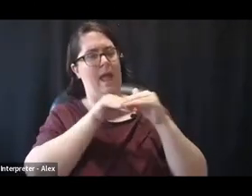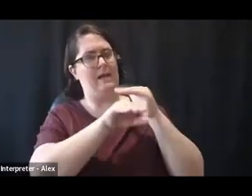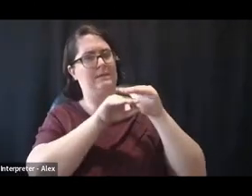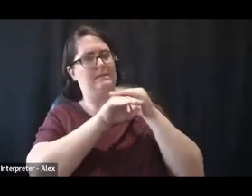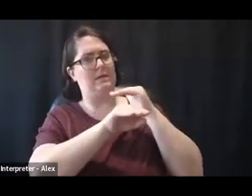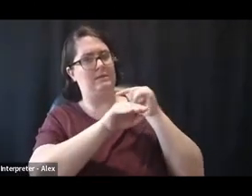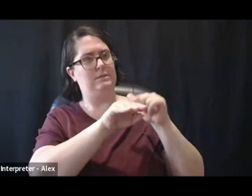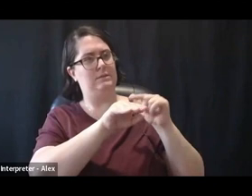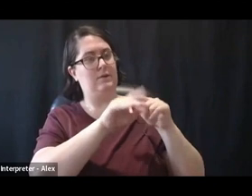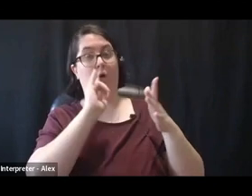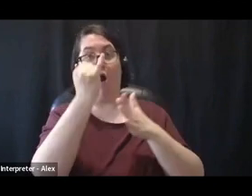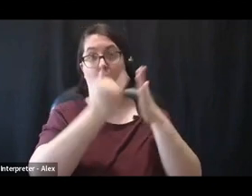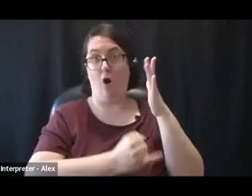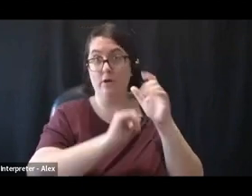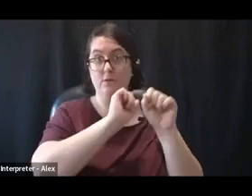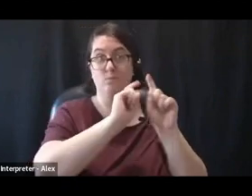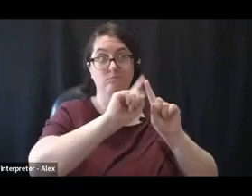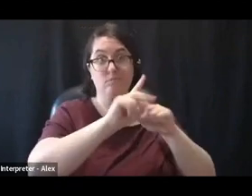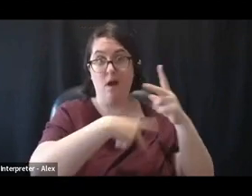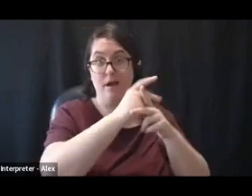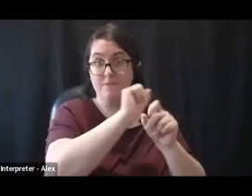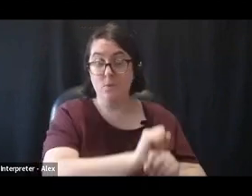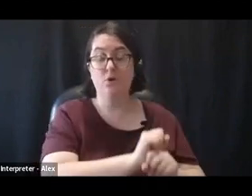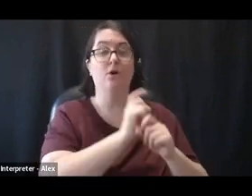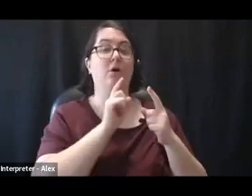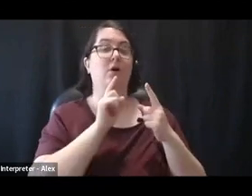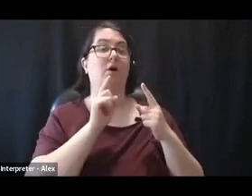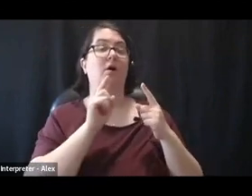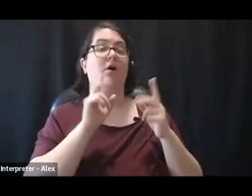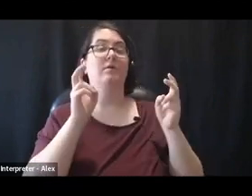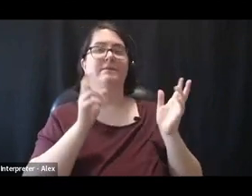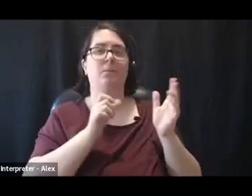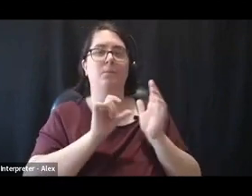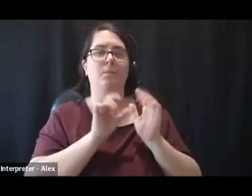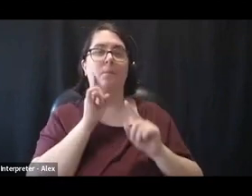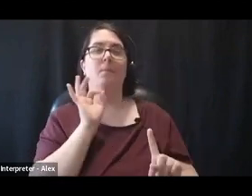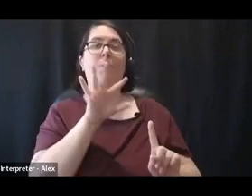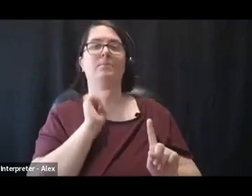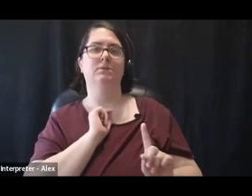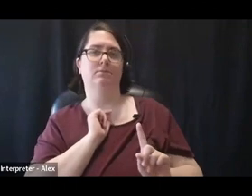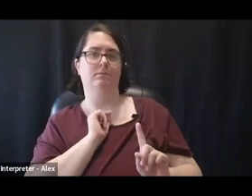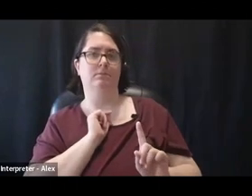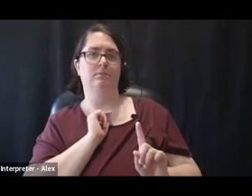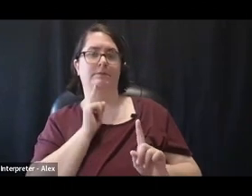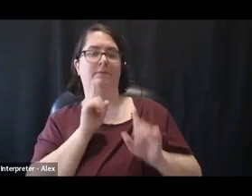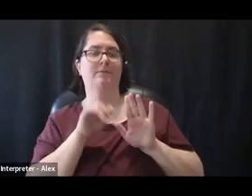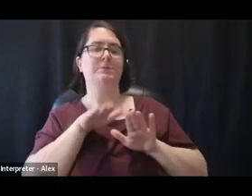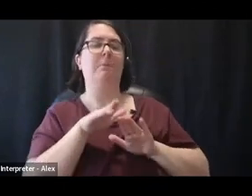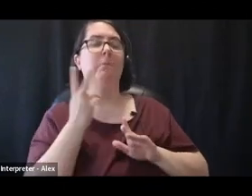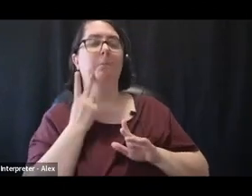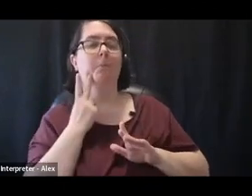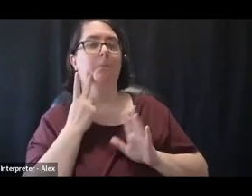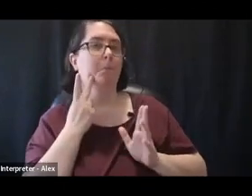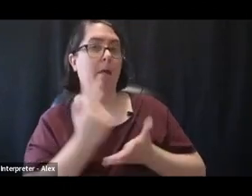to artistic works in this context as sort of a prompt, as like a first step, as a thing that maybe helps